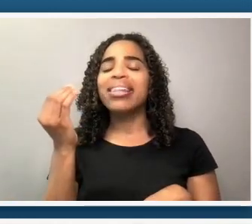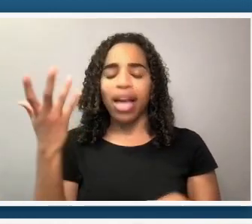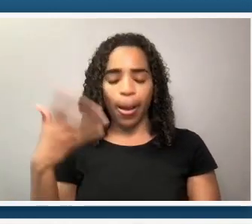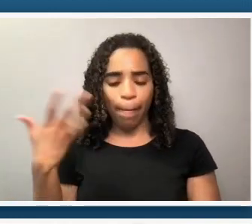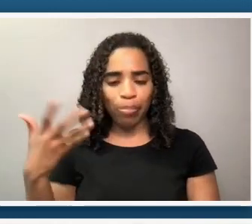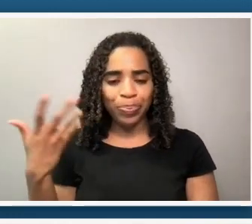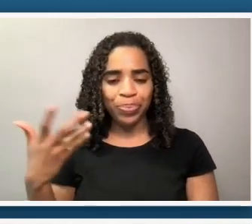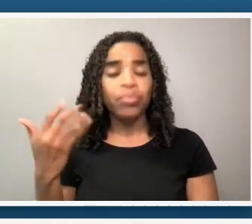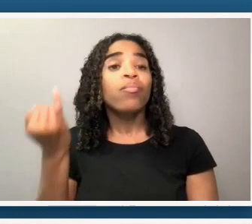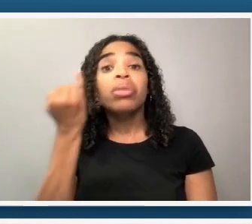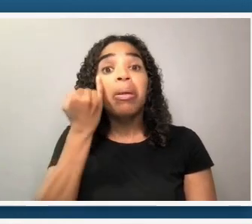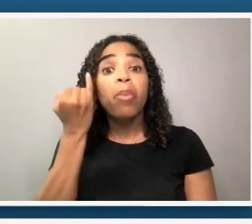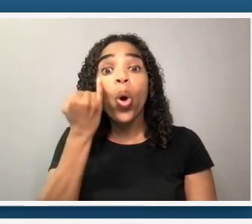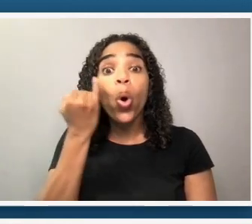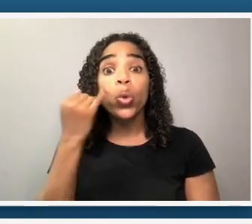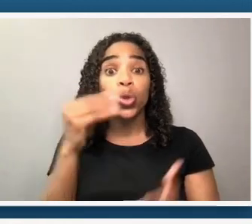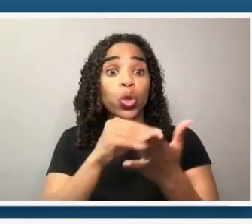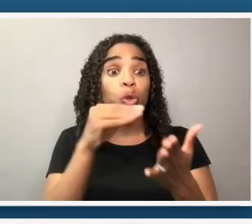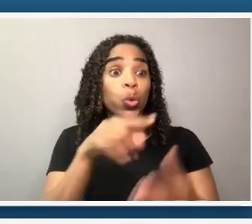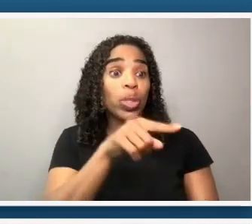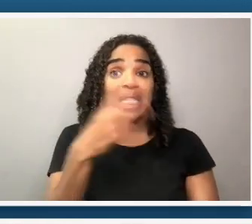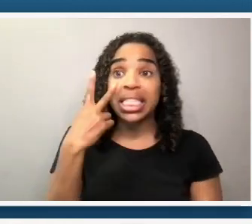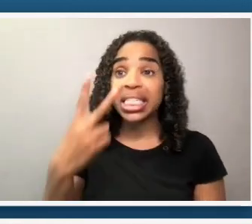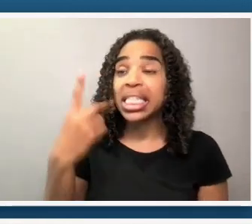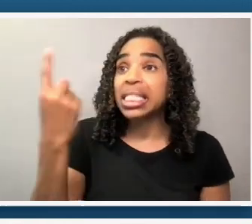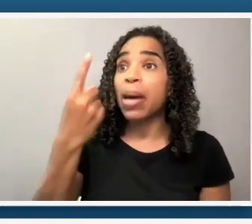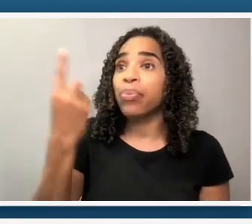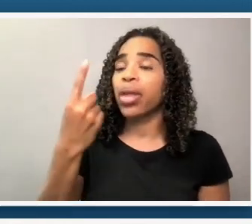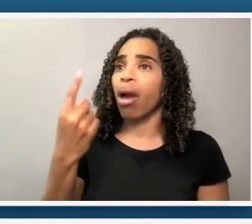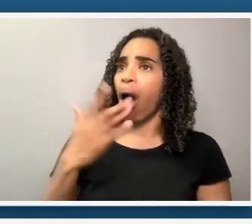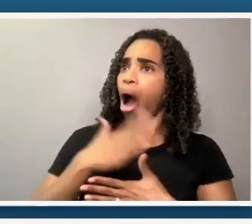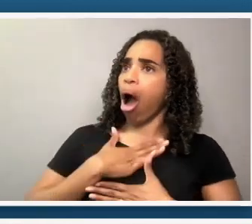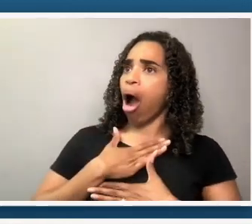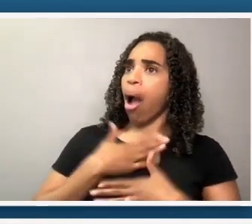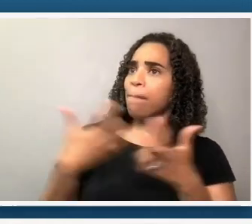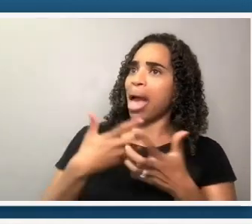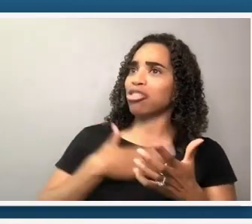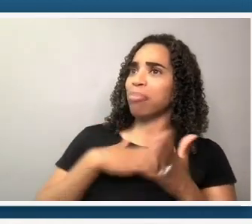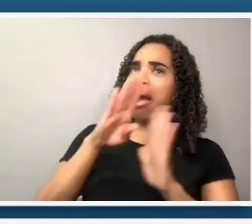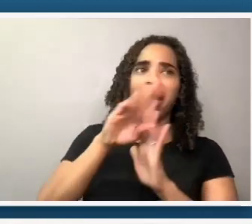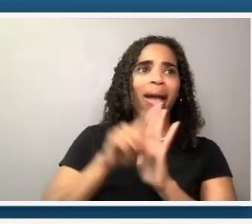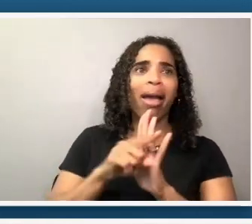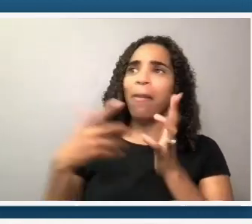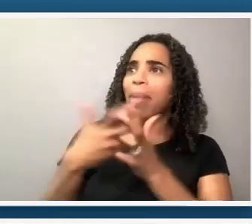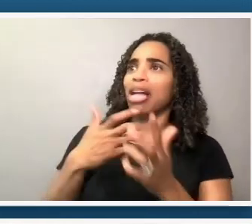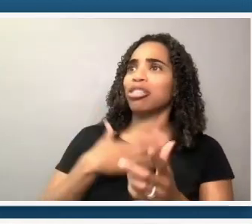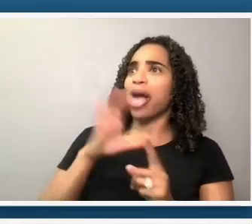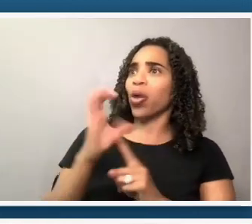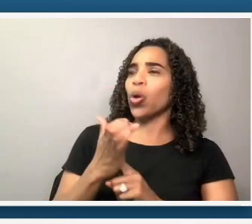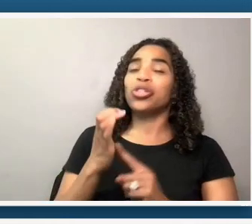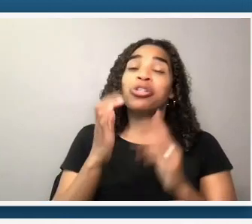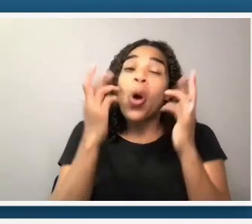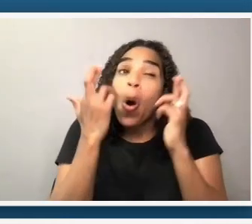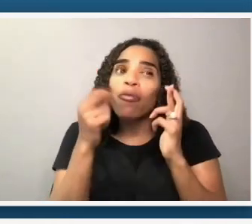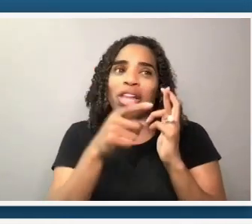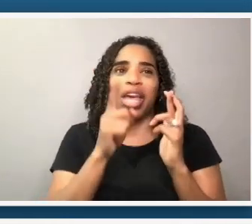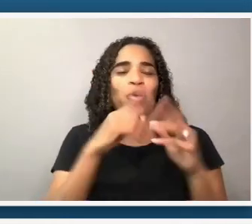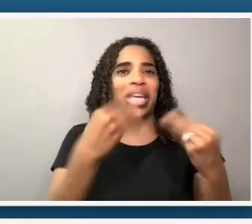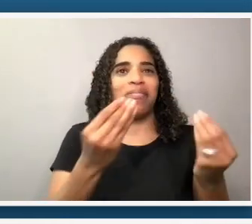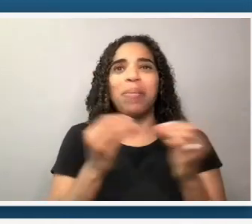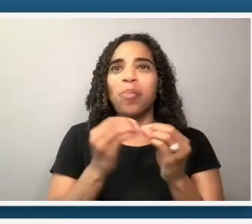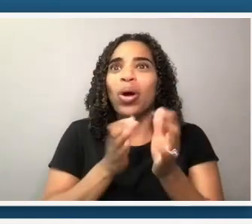If the students see something that's from their background or from their culture, hopefully they're going to get excited about it and